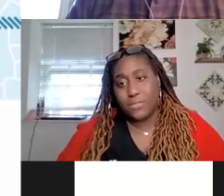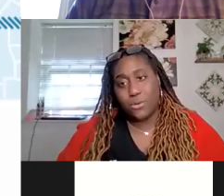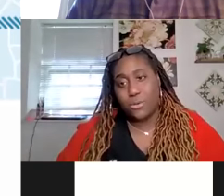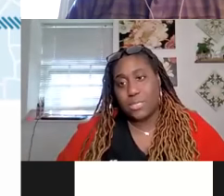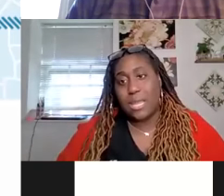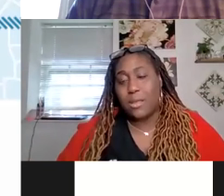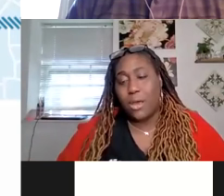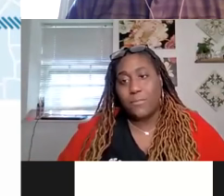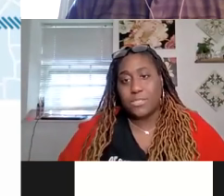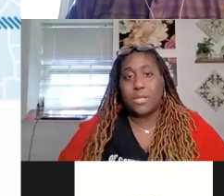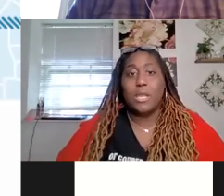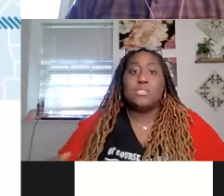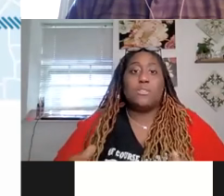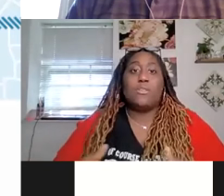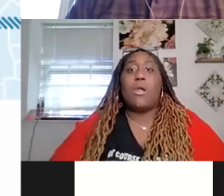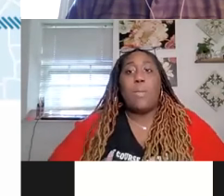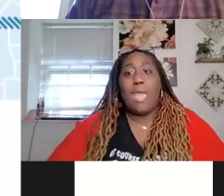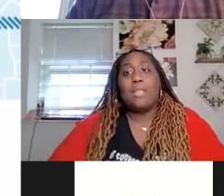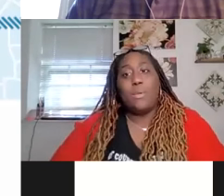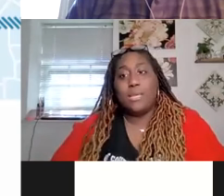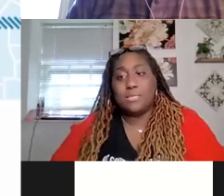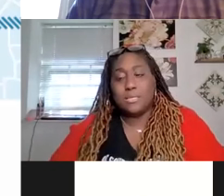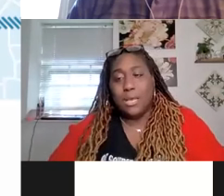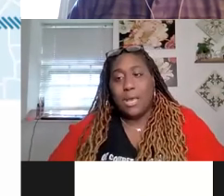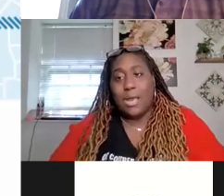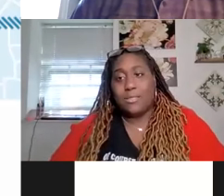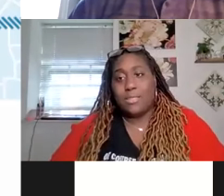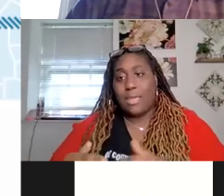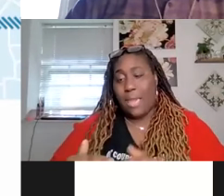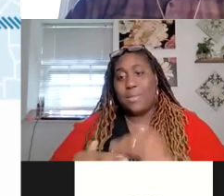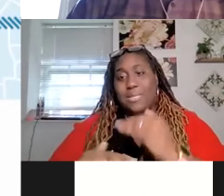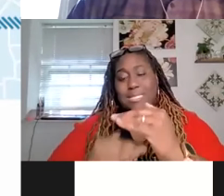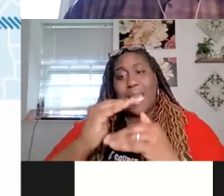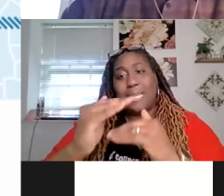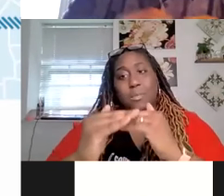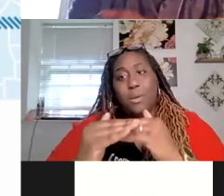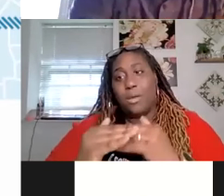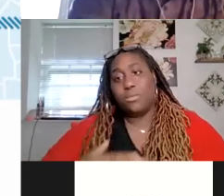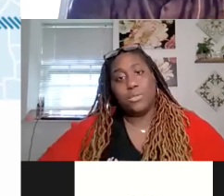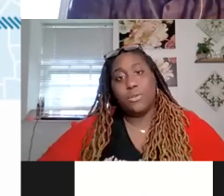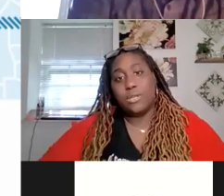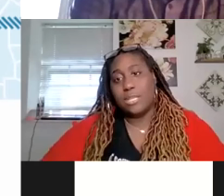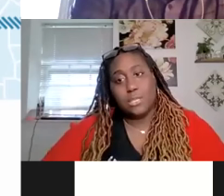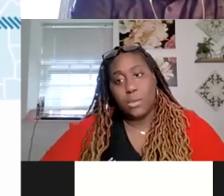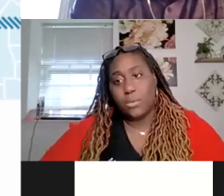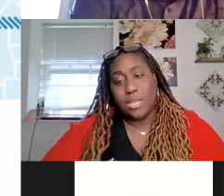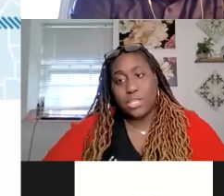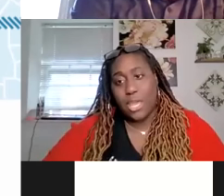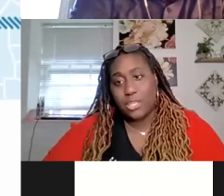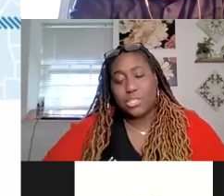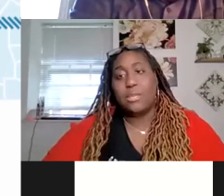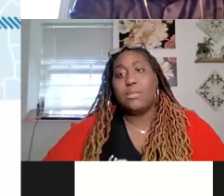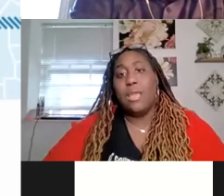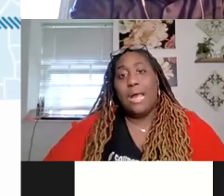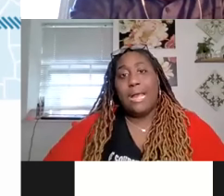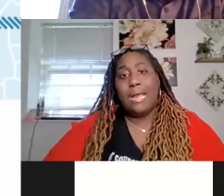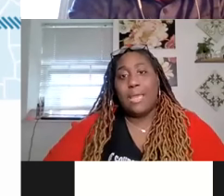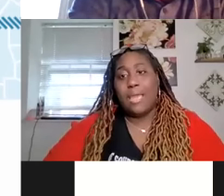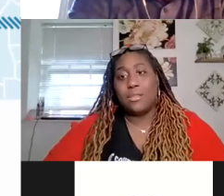police officer or state officer. So there are pathways that can be stacked upon with credentialing, with